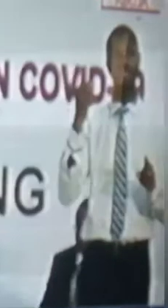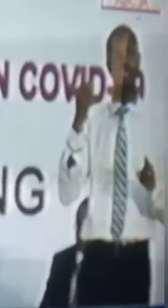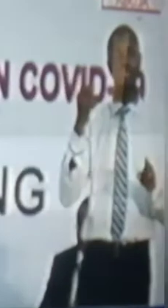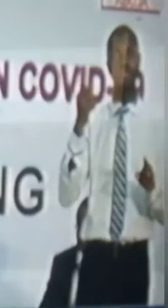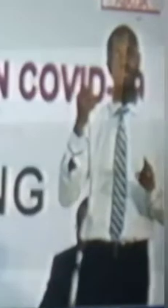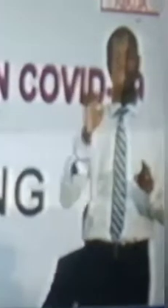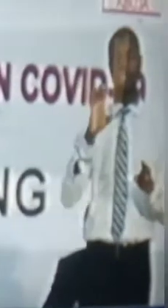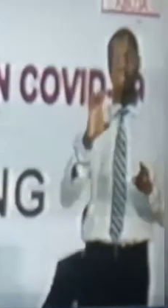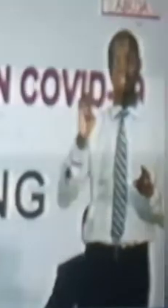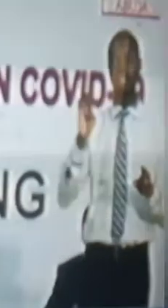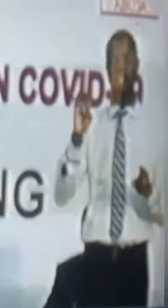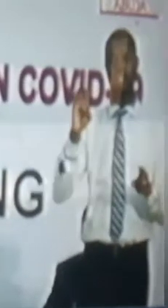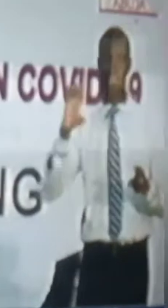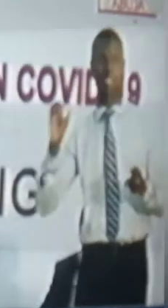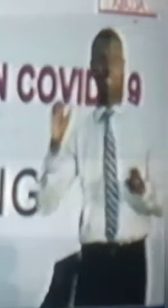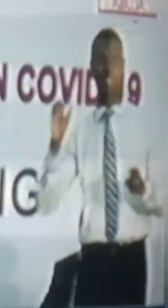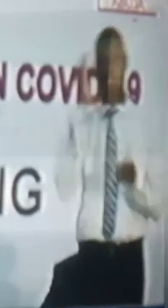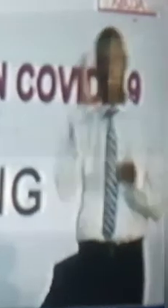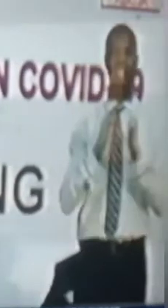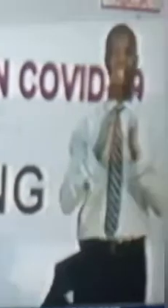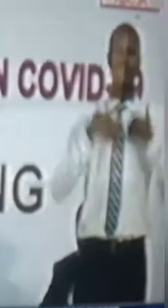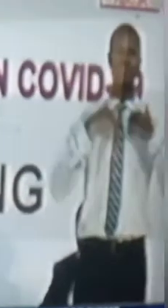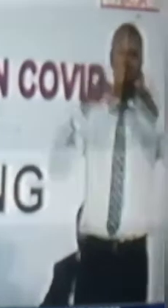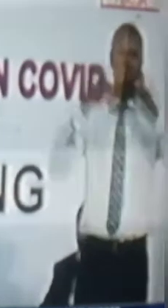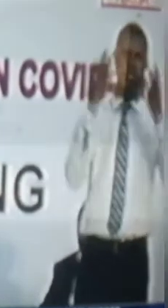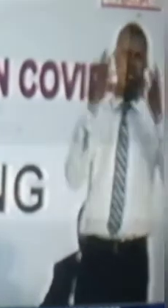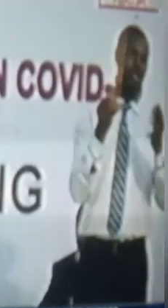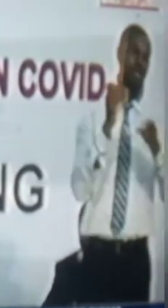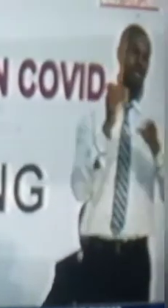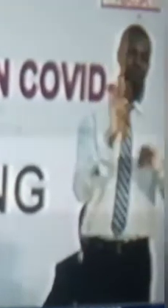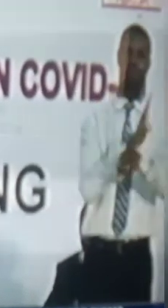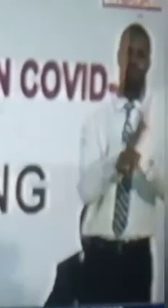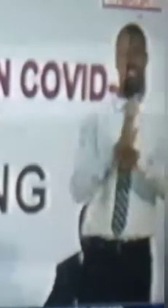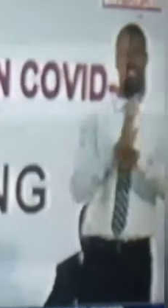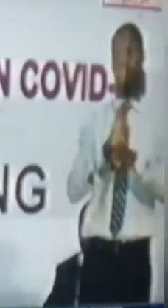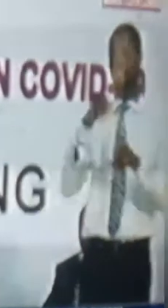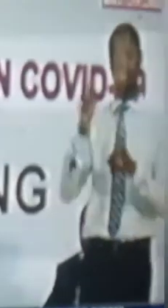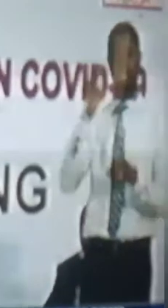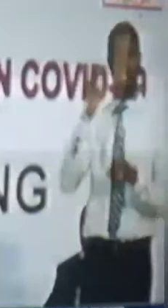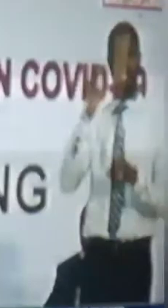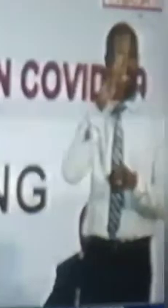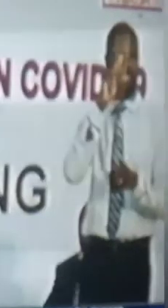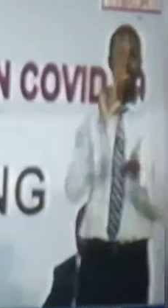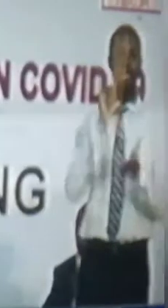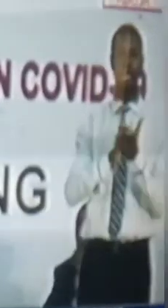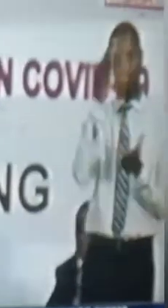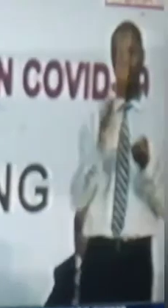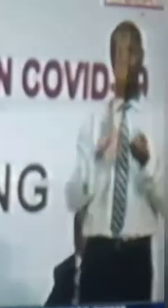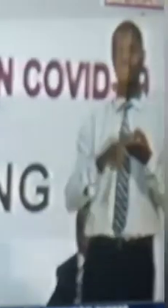their responsibility as a corporate citizen. They will want to offer that help.